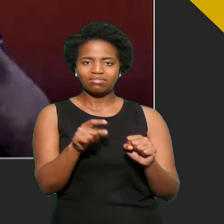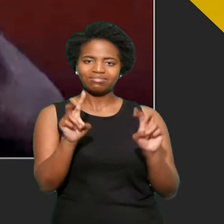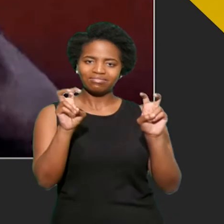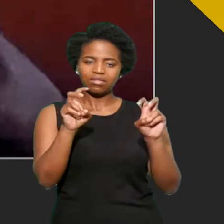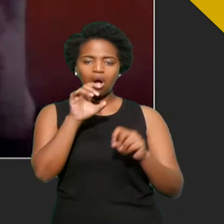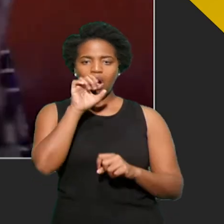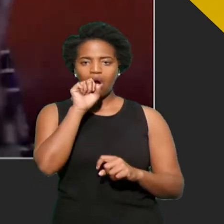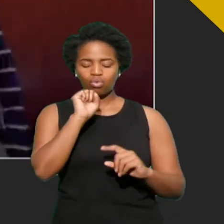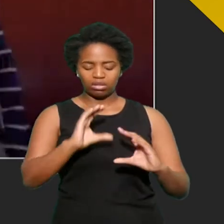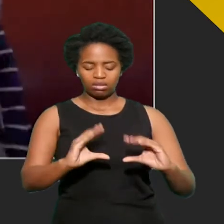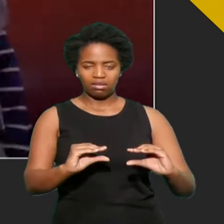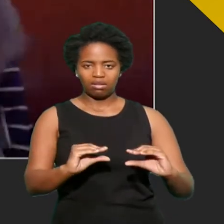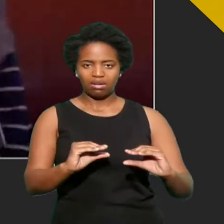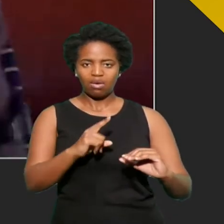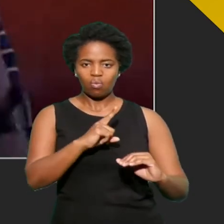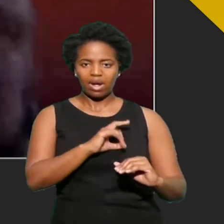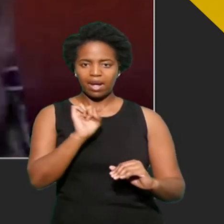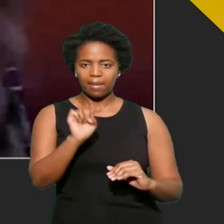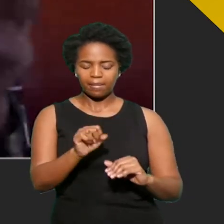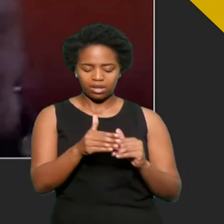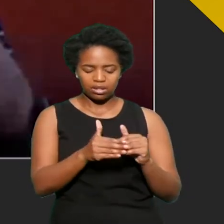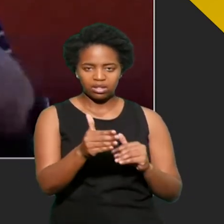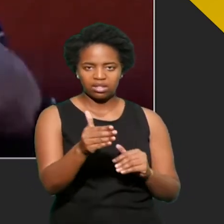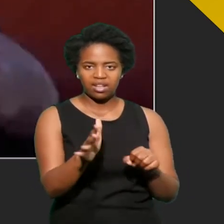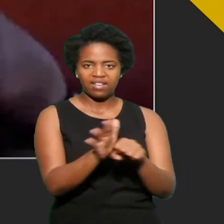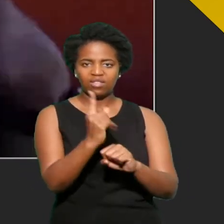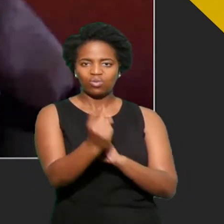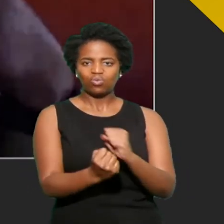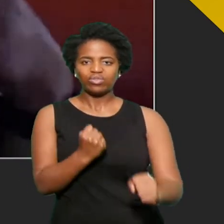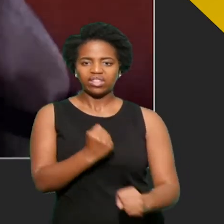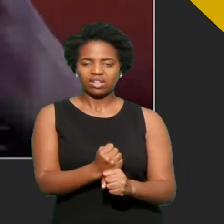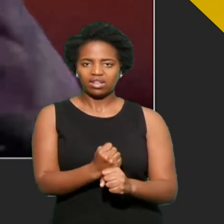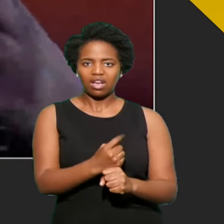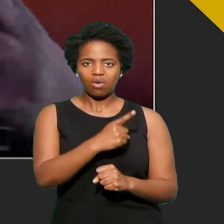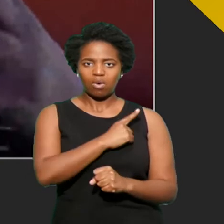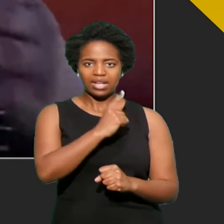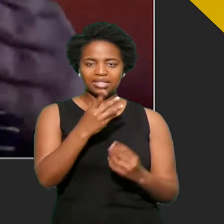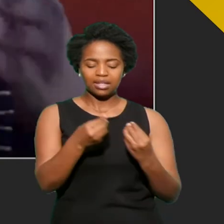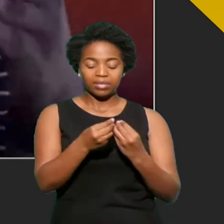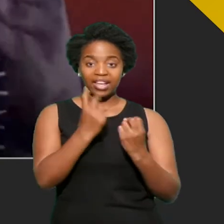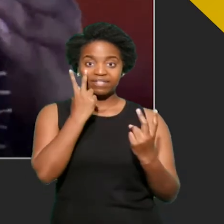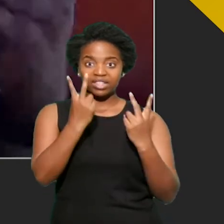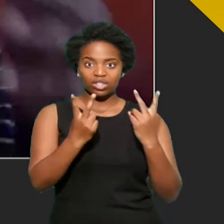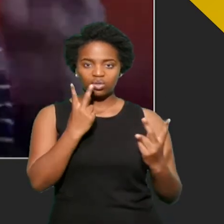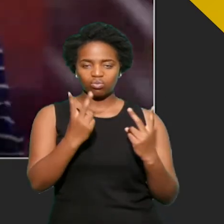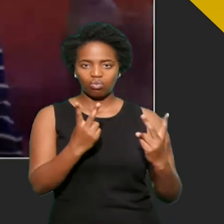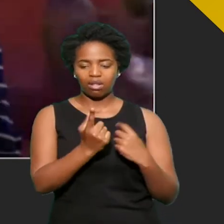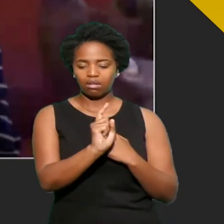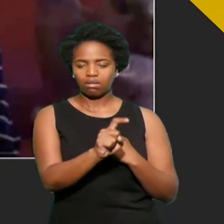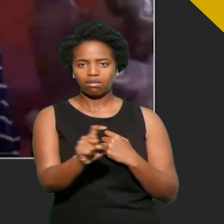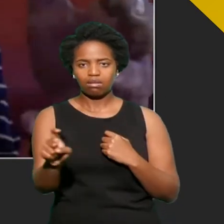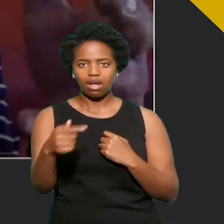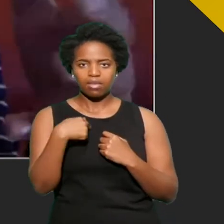Couch, that it has to last throughout the year. It has to be visual in every place that you